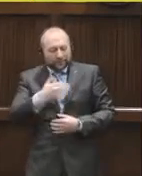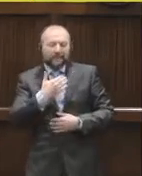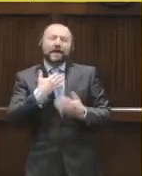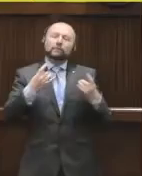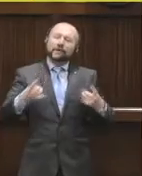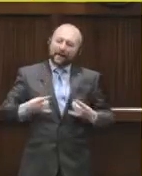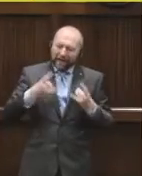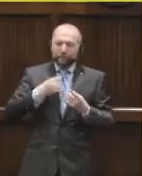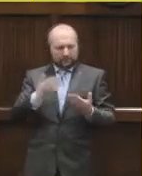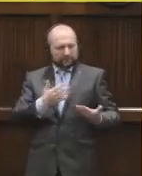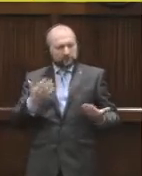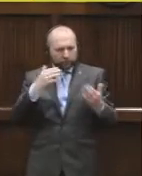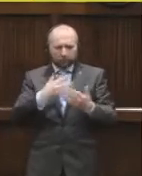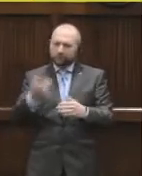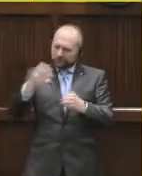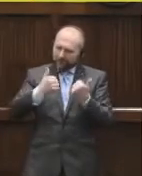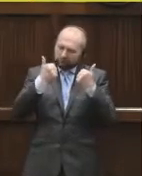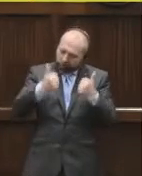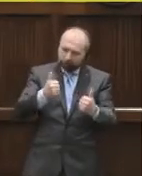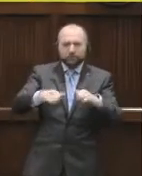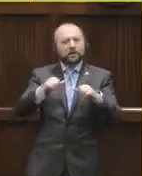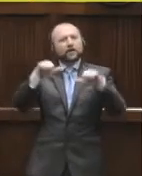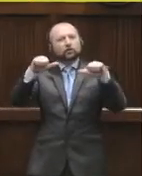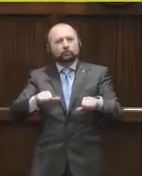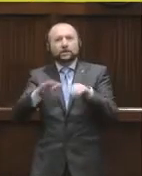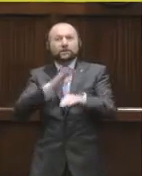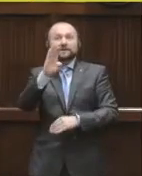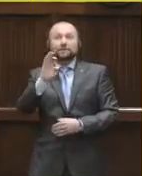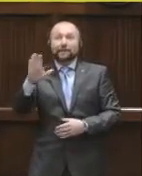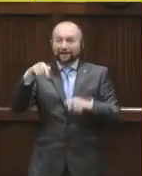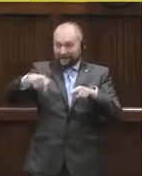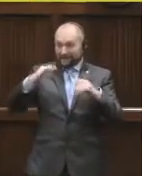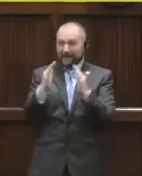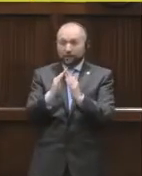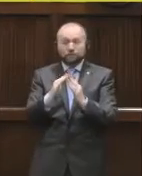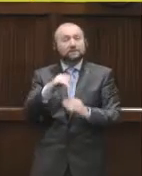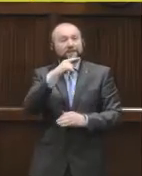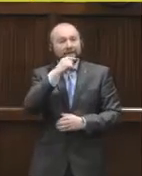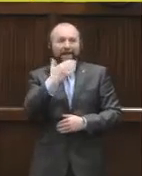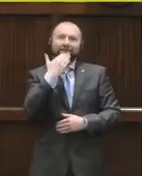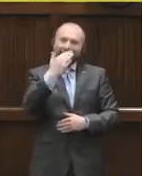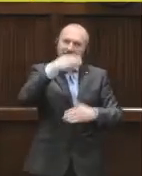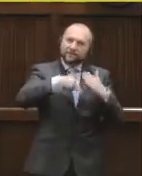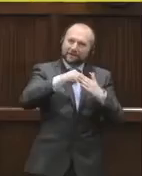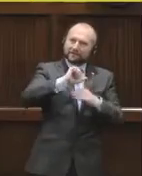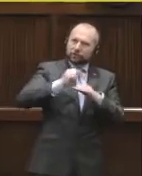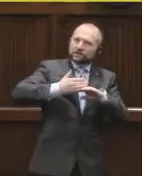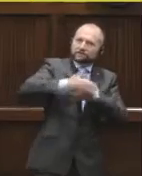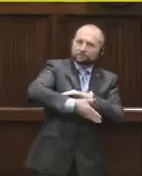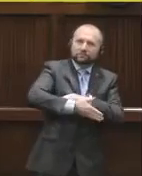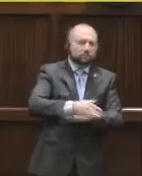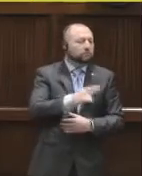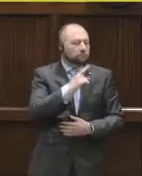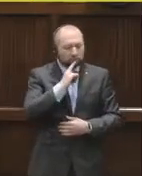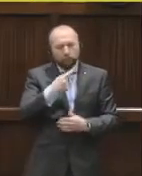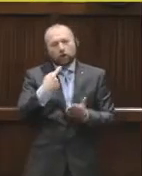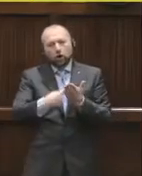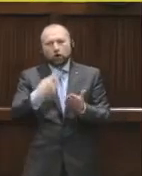Minister on his work here, and I reiterate my congratulations to the Irish Deaf Society, many of whom are here